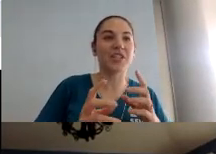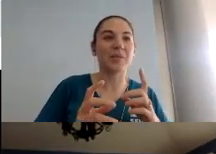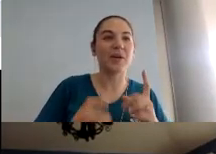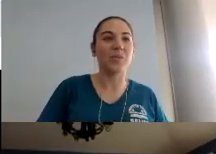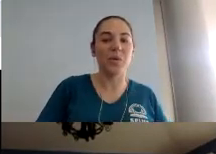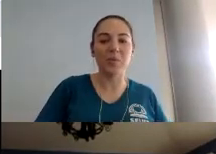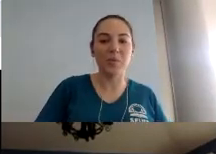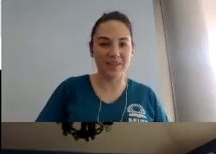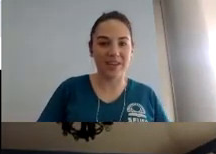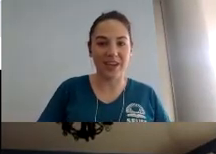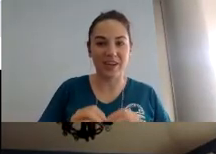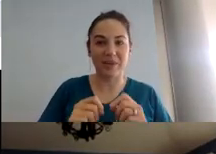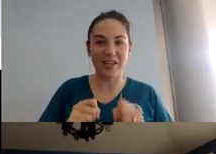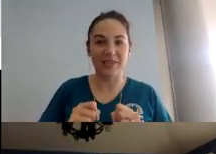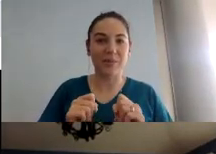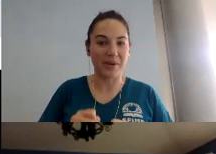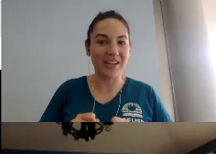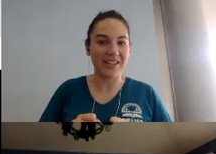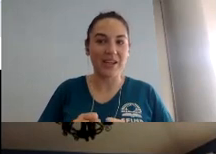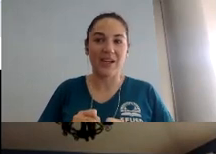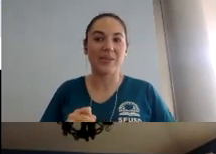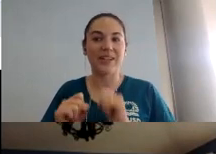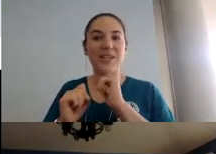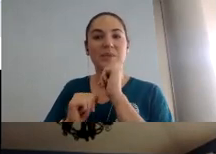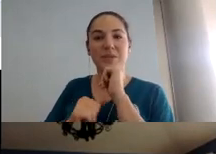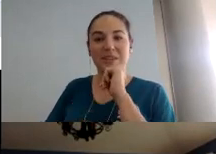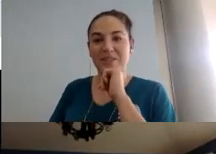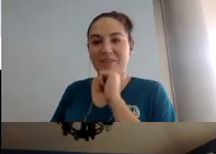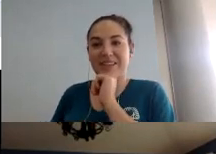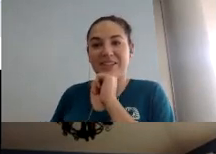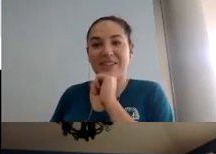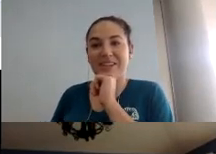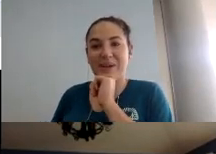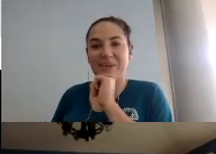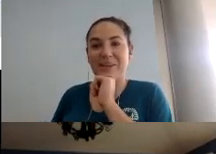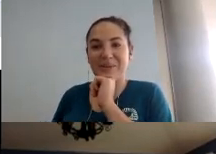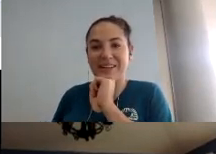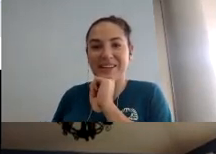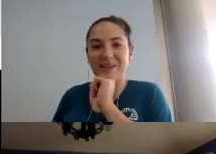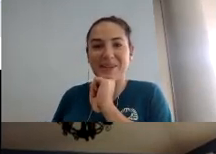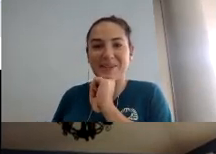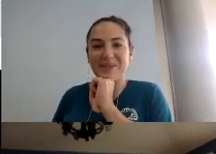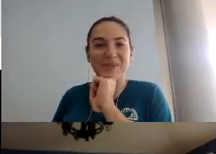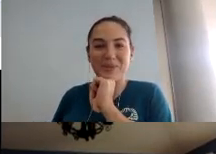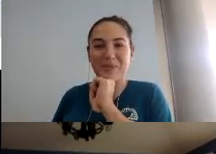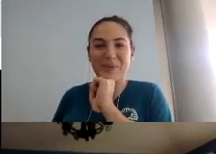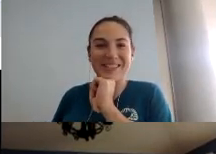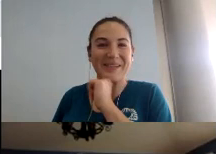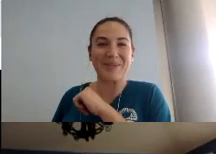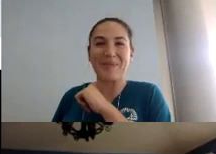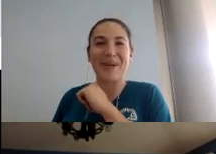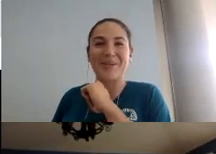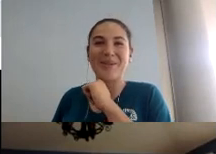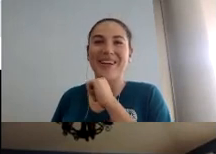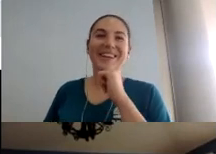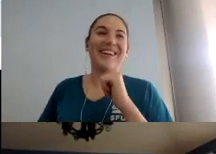I want to talk about one more thing, and then I'm going to give you a break. I realize we've been doing this for like a good hour already, and you guys are real troopers, and I'm